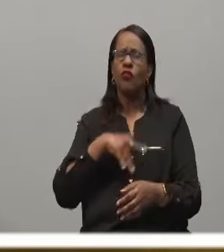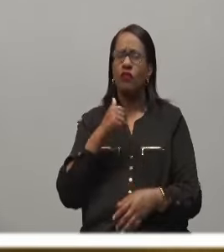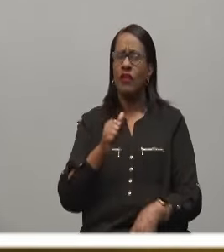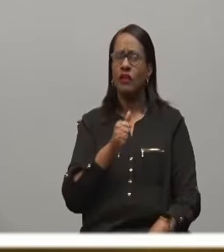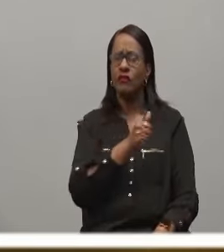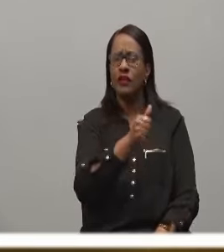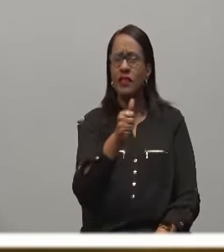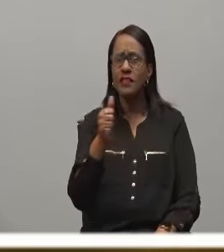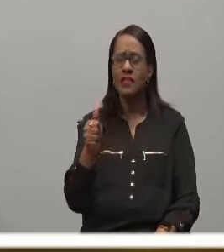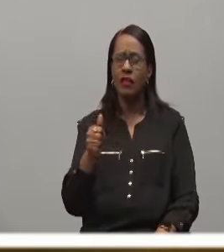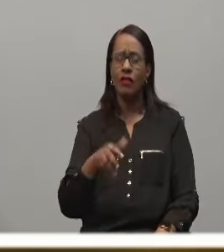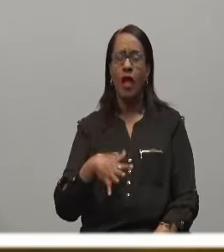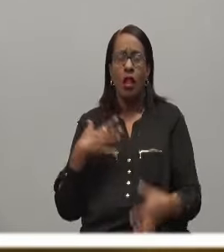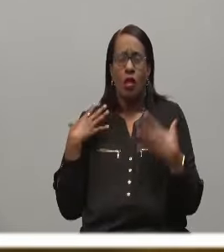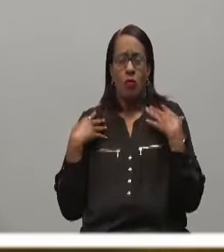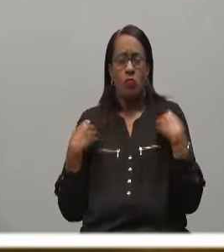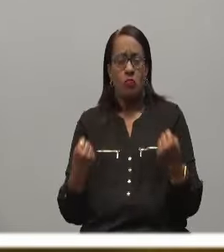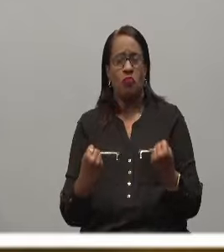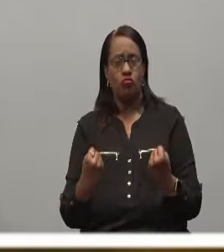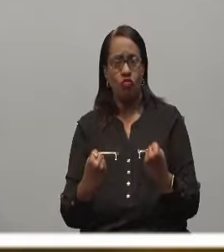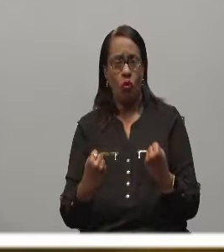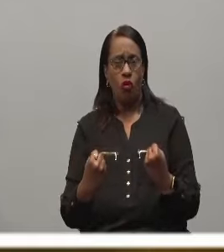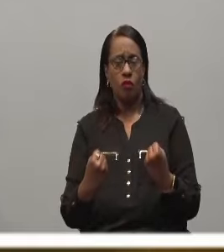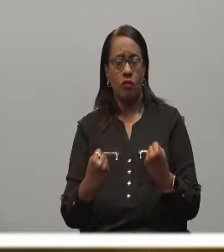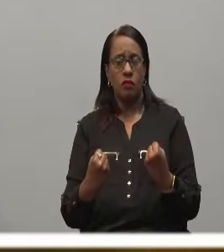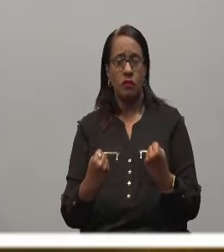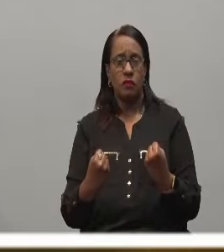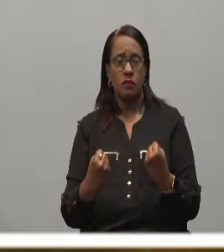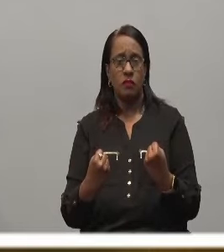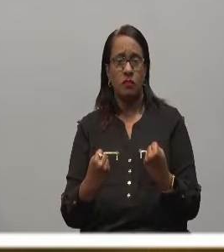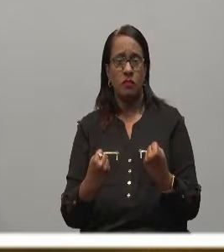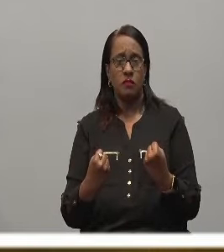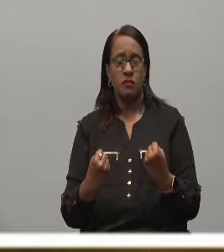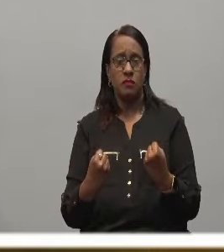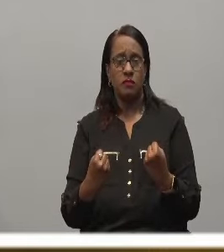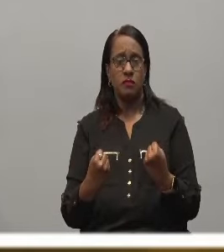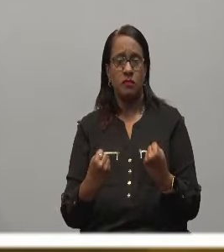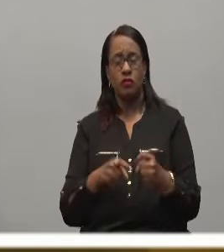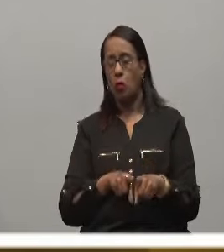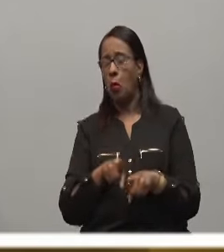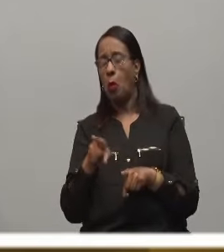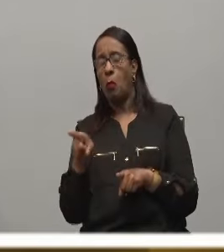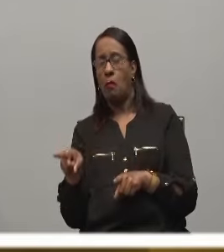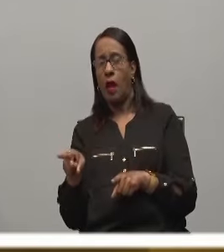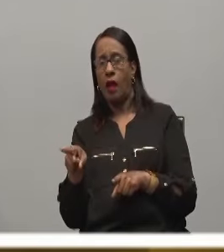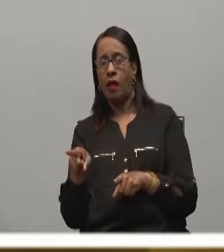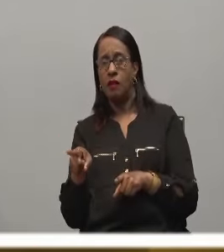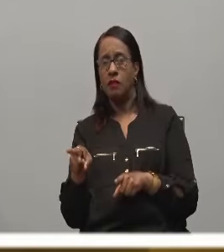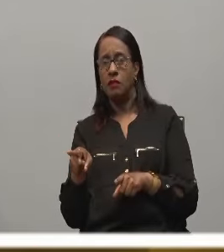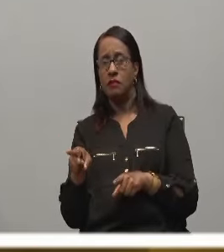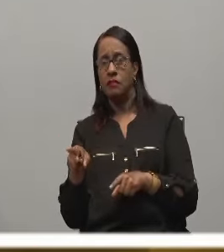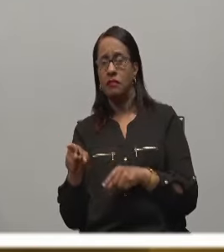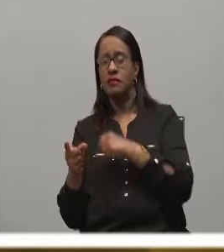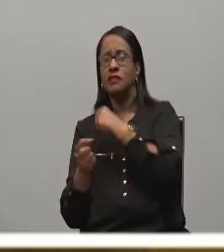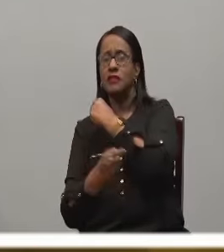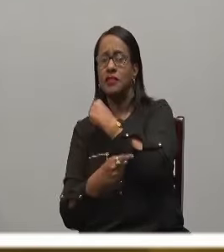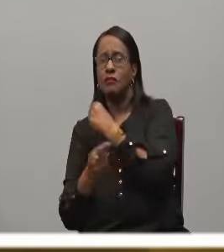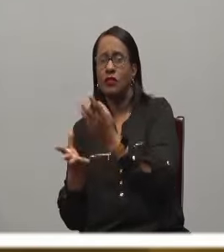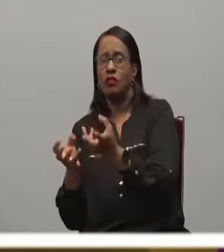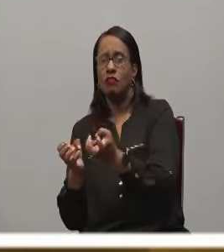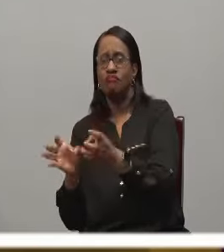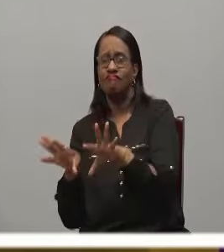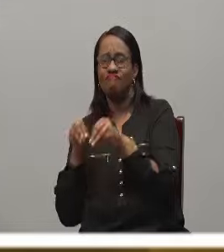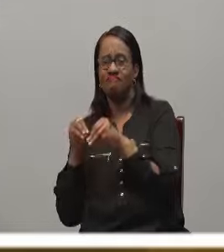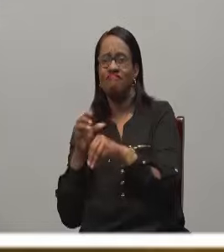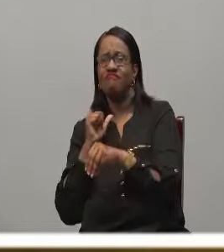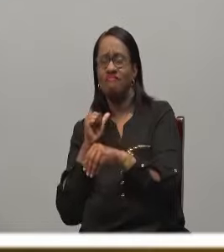the temptation and not give in. You need God's merciful love. You need God's care. And